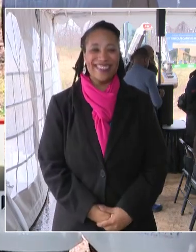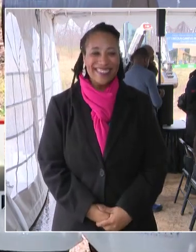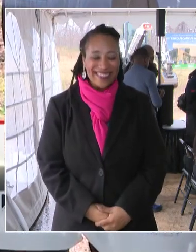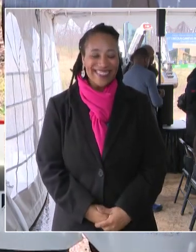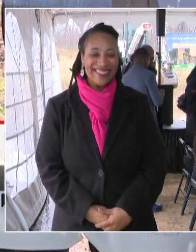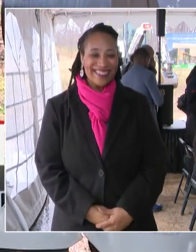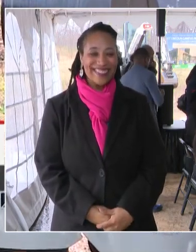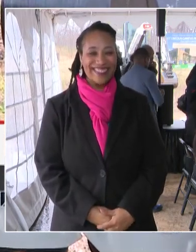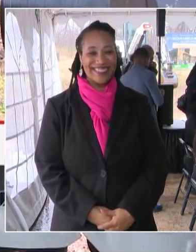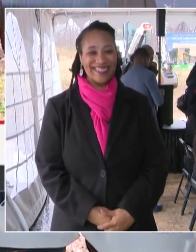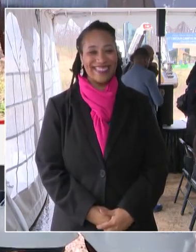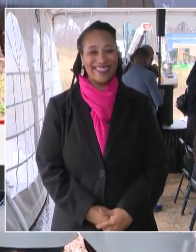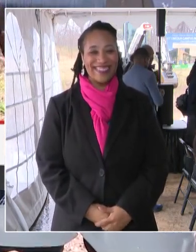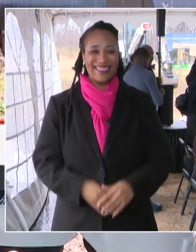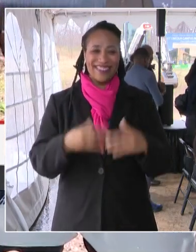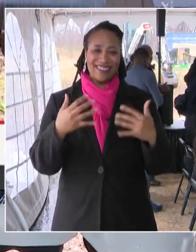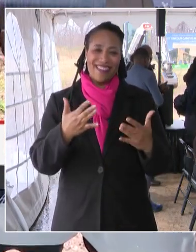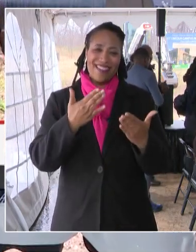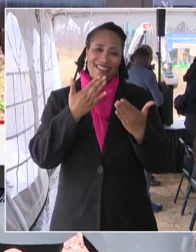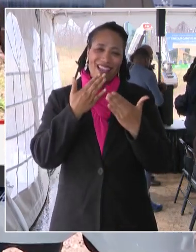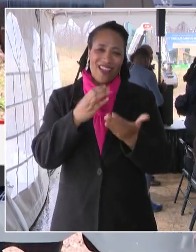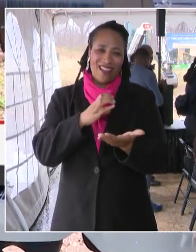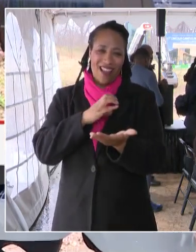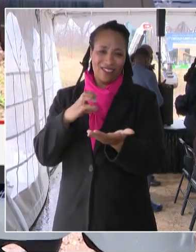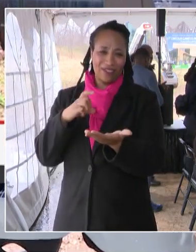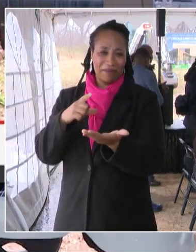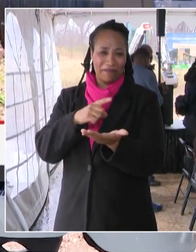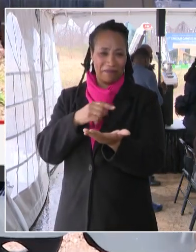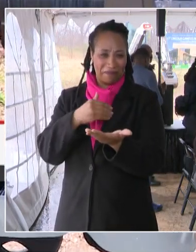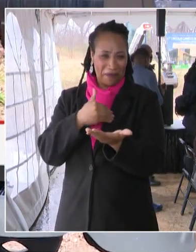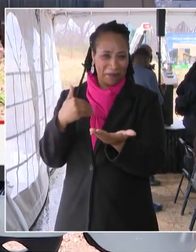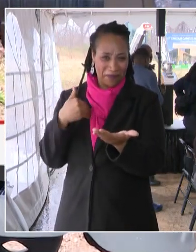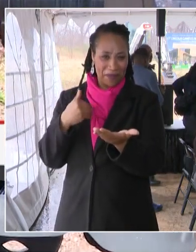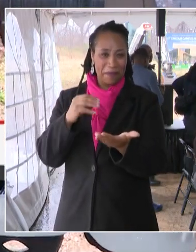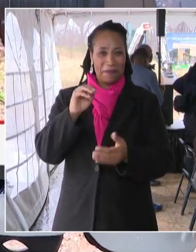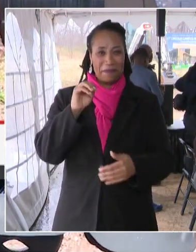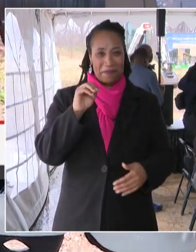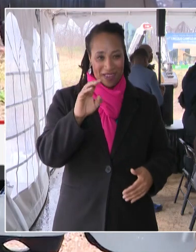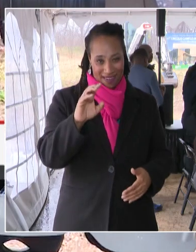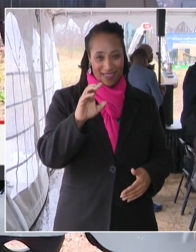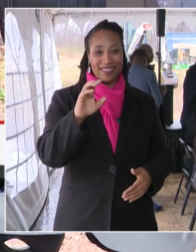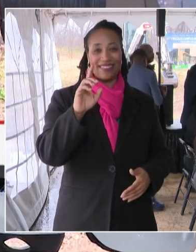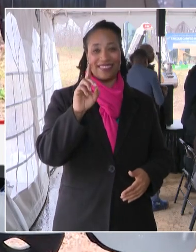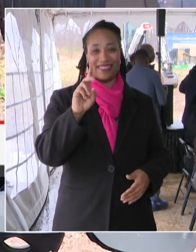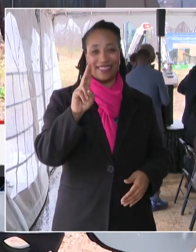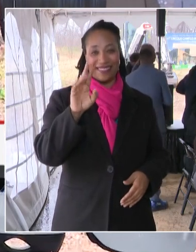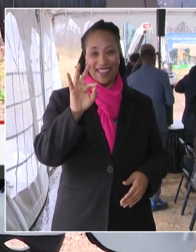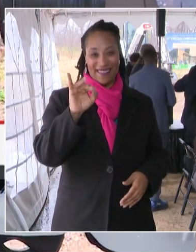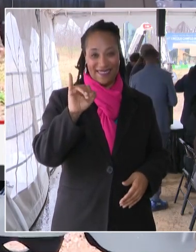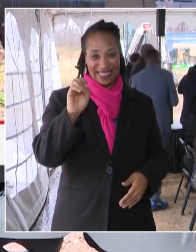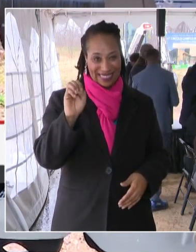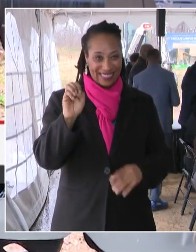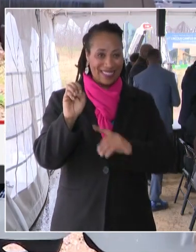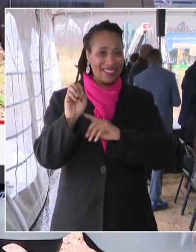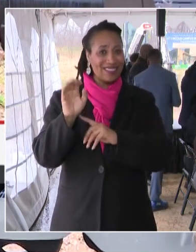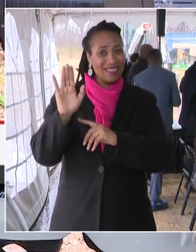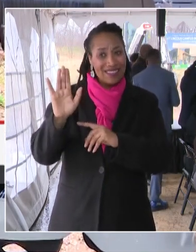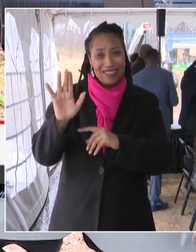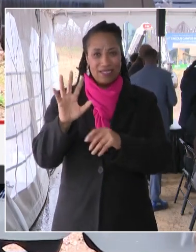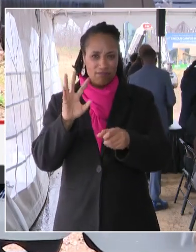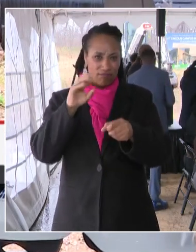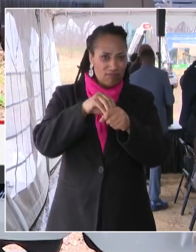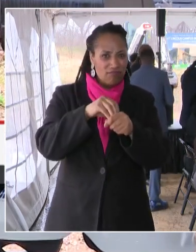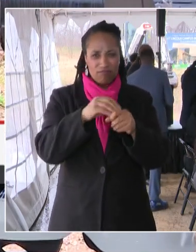I want to thank Councilman Kenyon McDuffie for his longstanding Ward 5 leadership on this